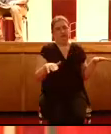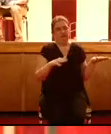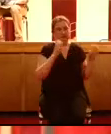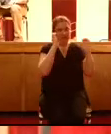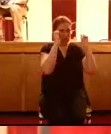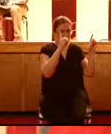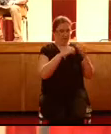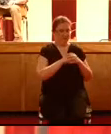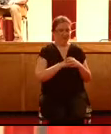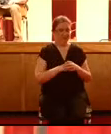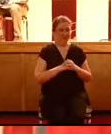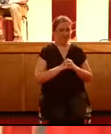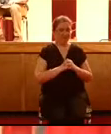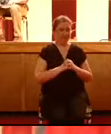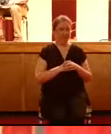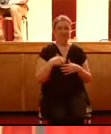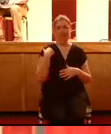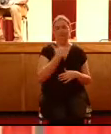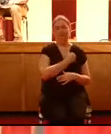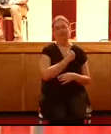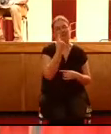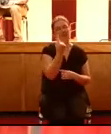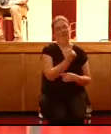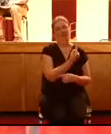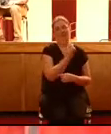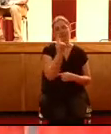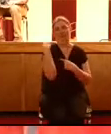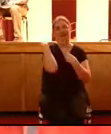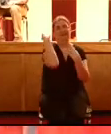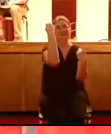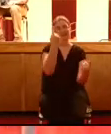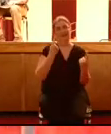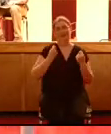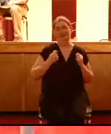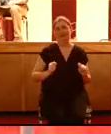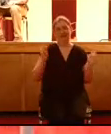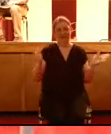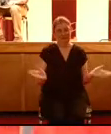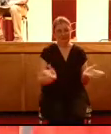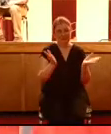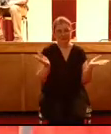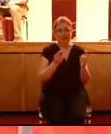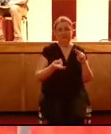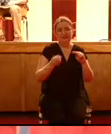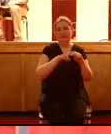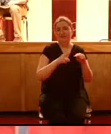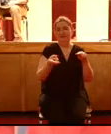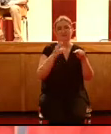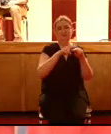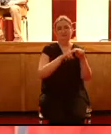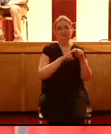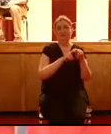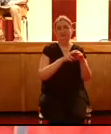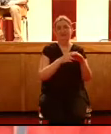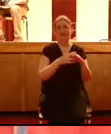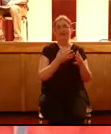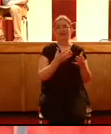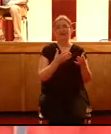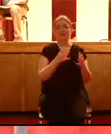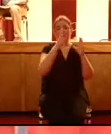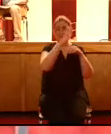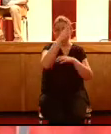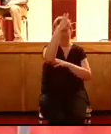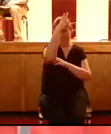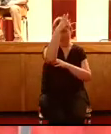We have been always trying to increase parent participation. Every elementary does parent nights where they're trying to bring them into